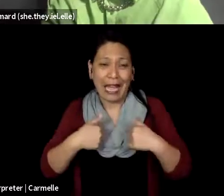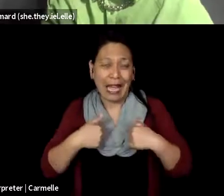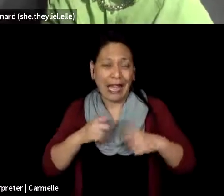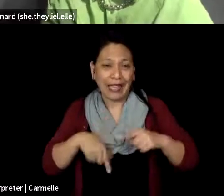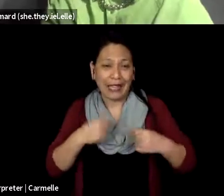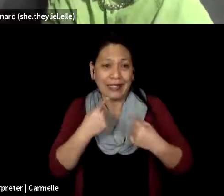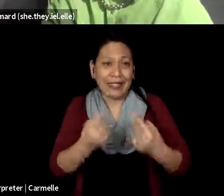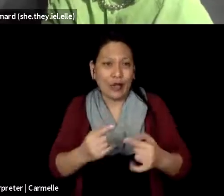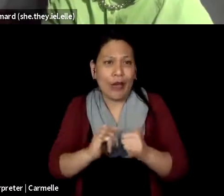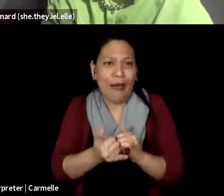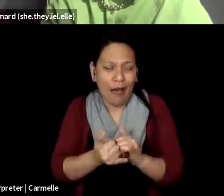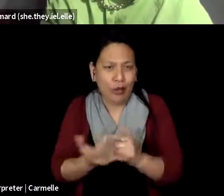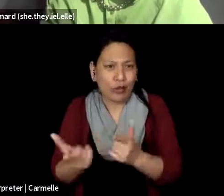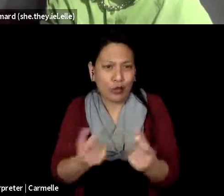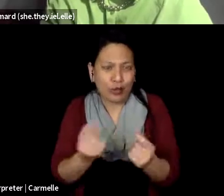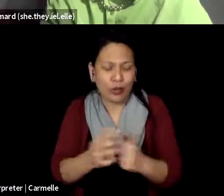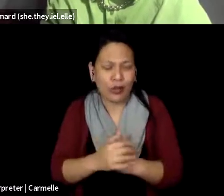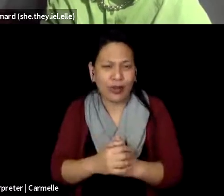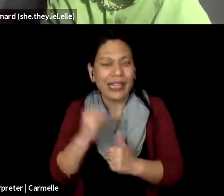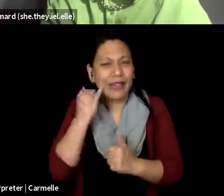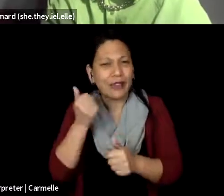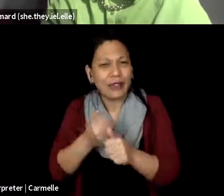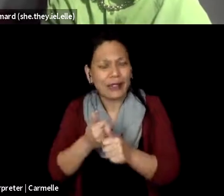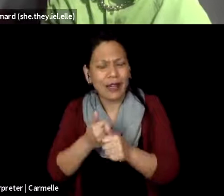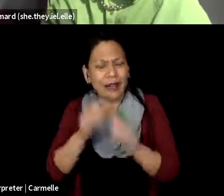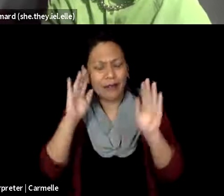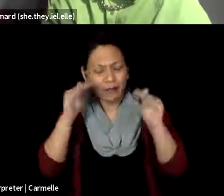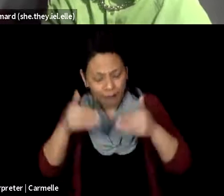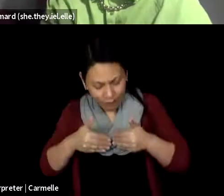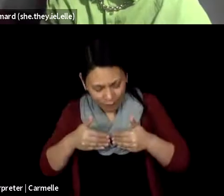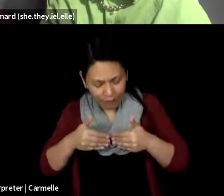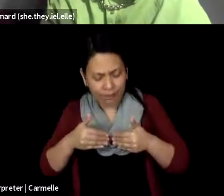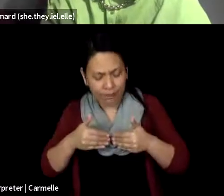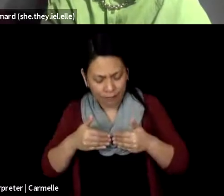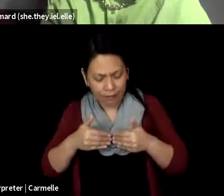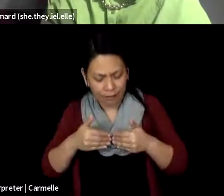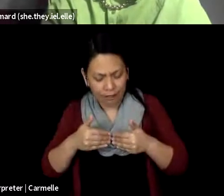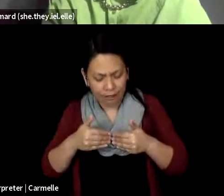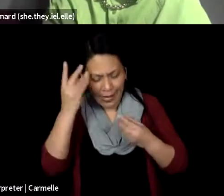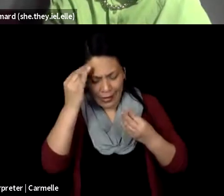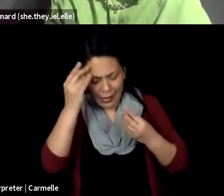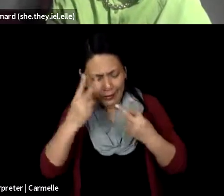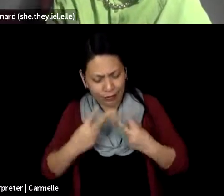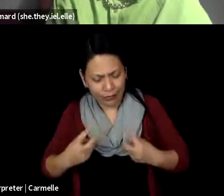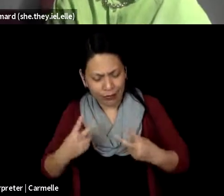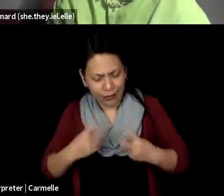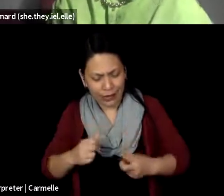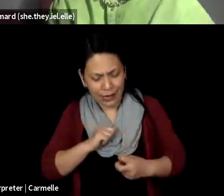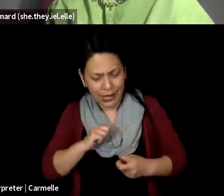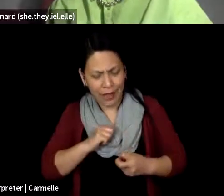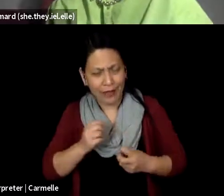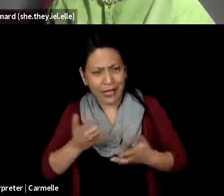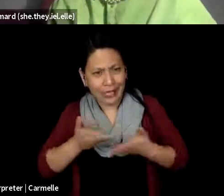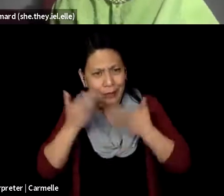really spend some time listening to yourself and lighting that smudge and sitting with the medicine, sitting on the land, that you